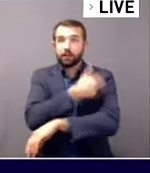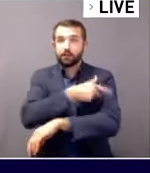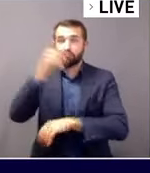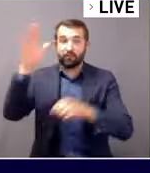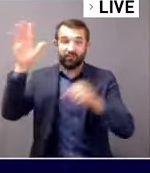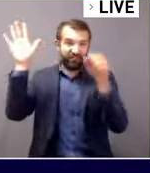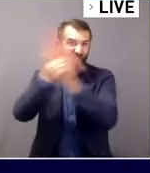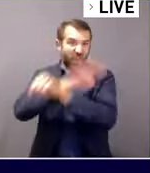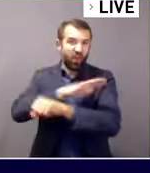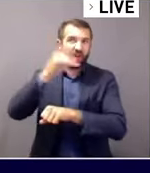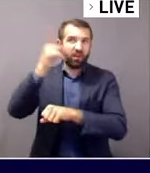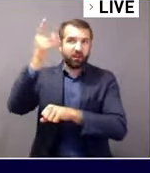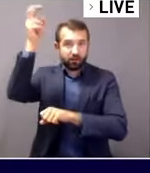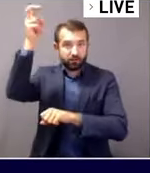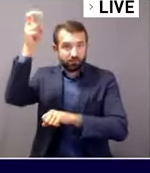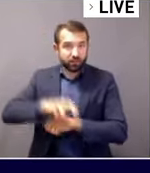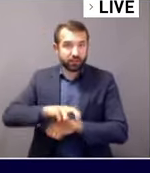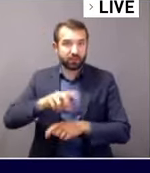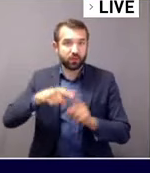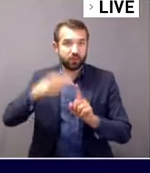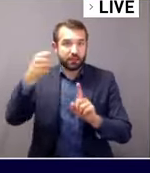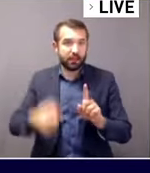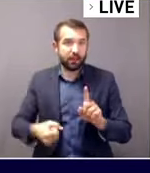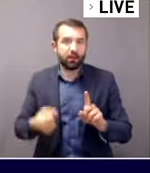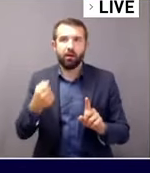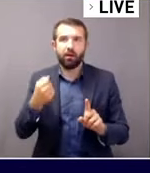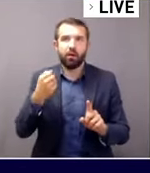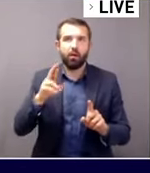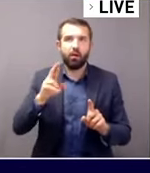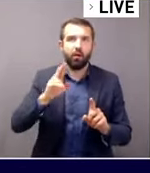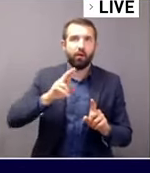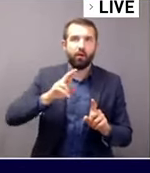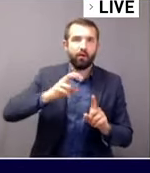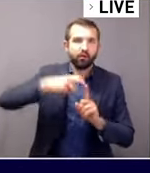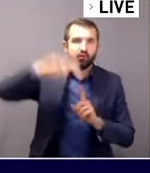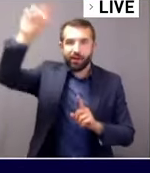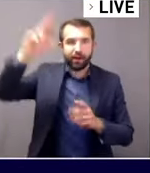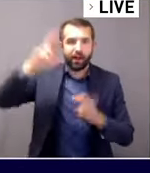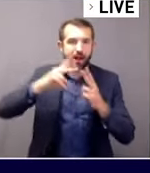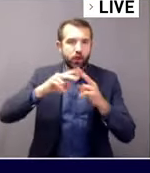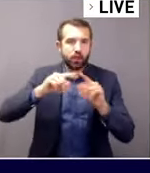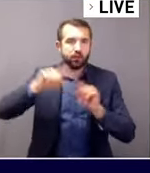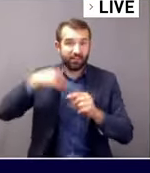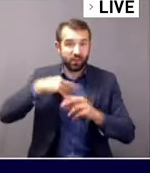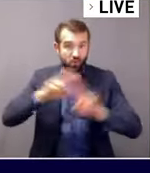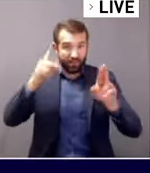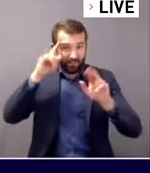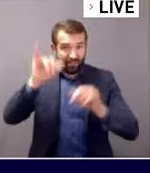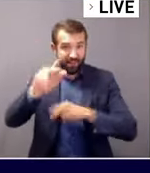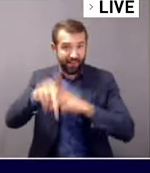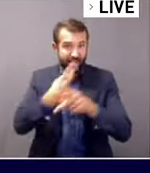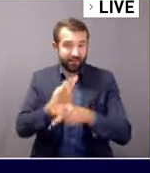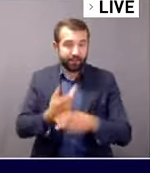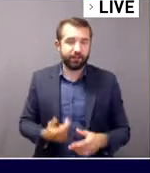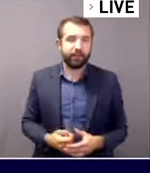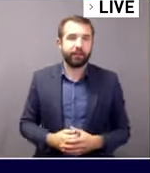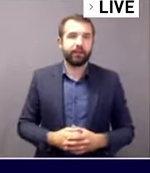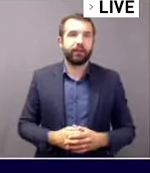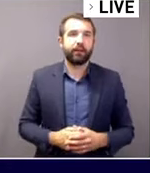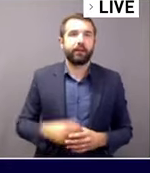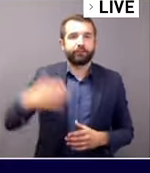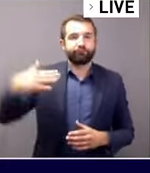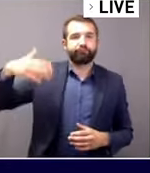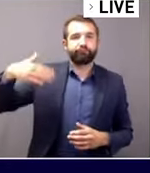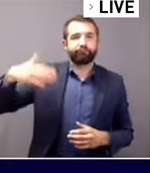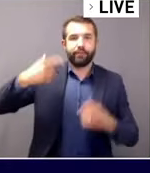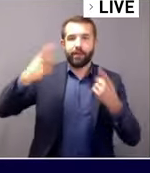know, that can happen smoothly? Sure, Kate. So the answer is that has not happened in Maine. It did not happen in Maine. And because